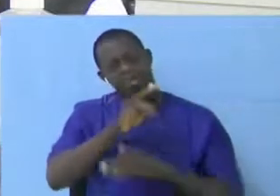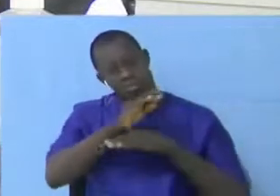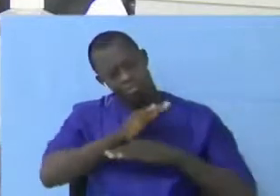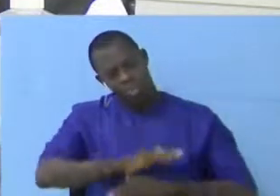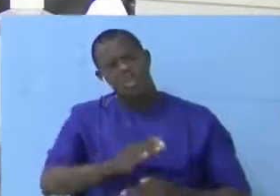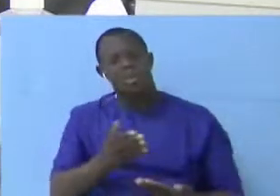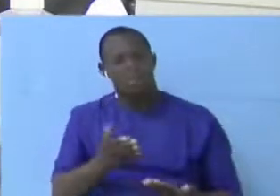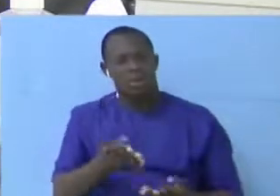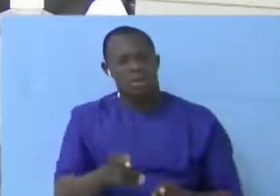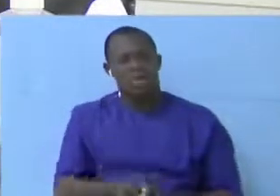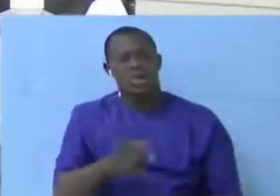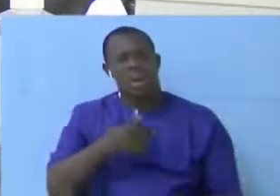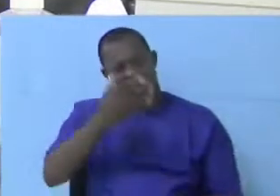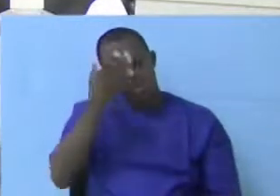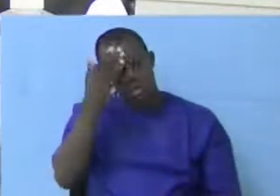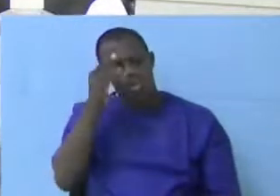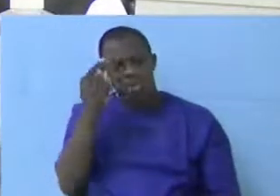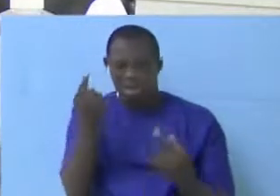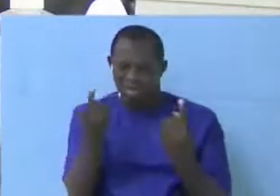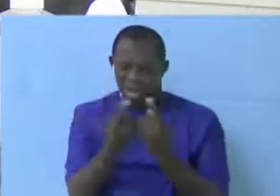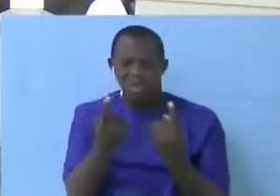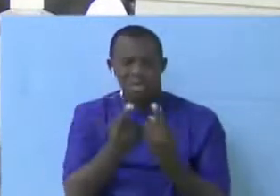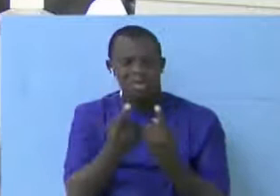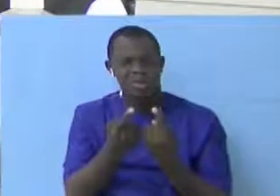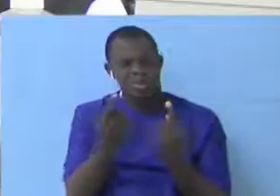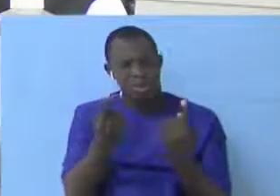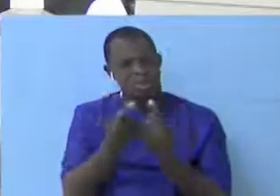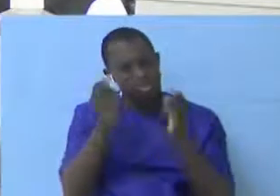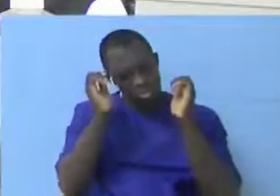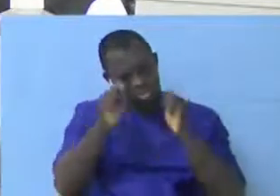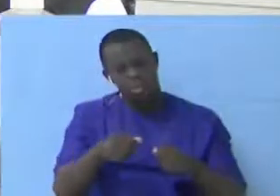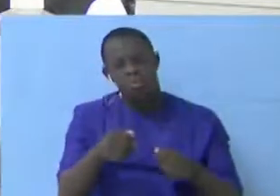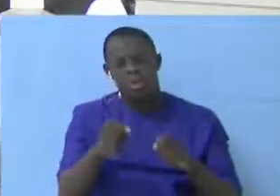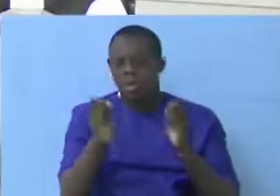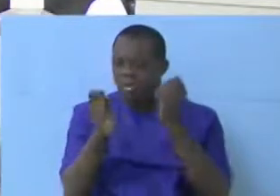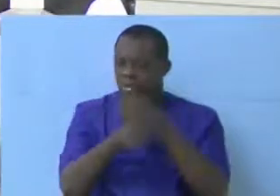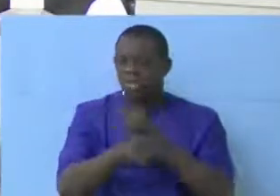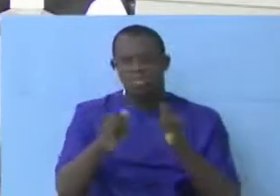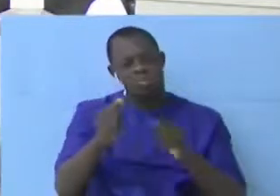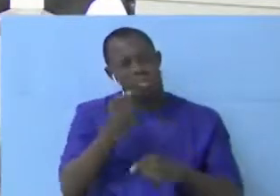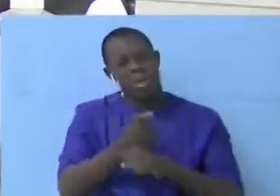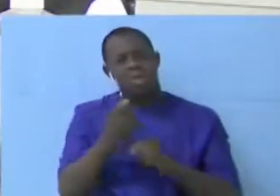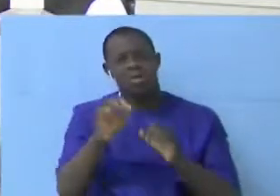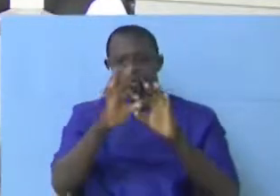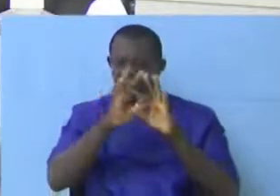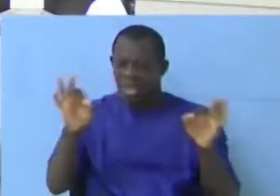I'm pretty sure things would have come to light. There